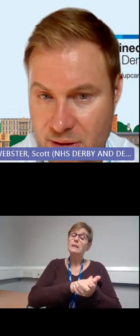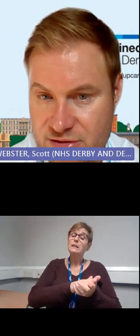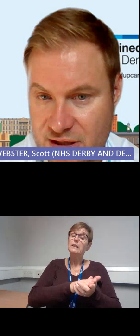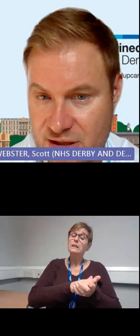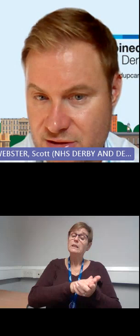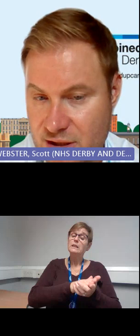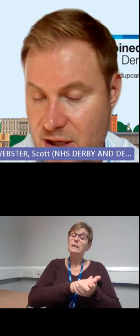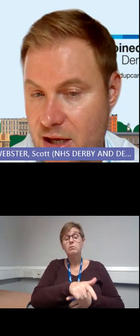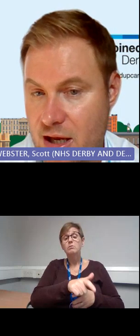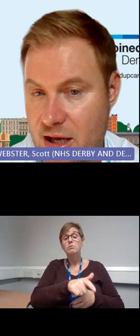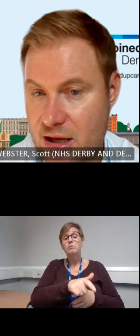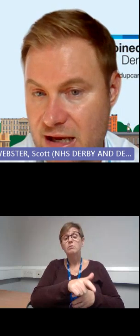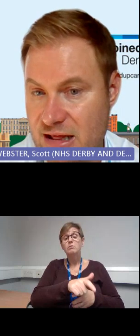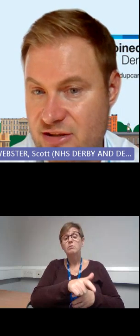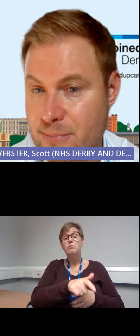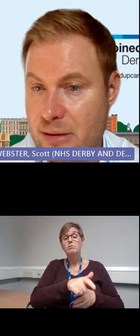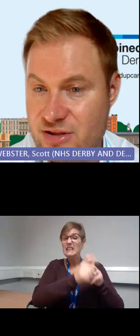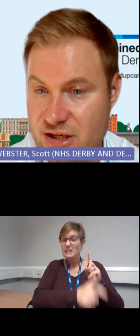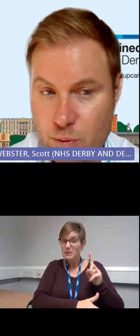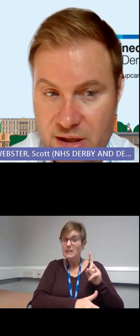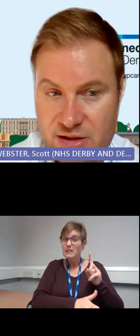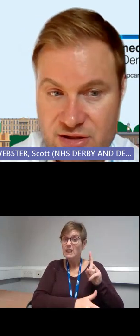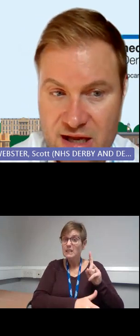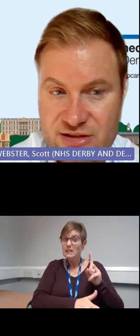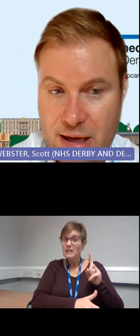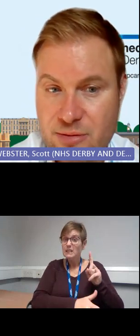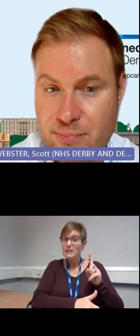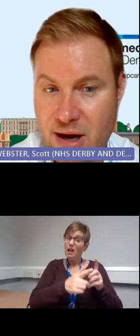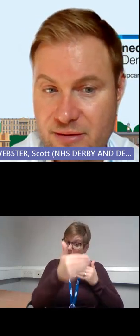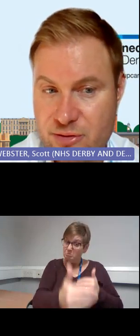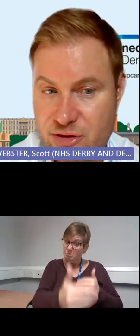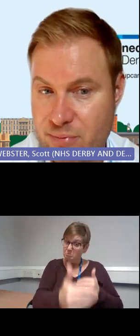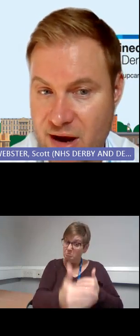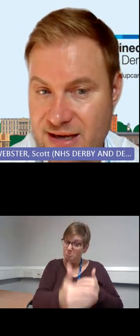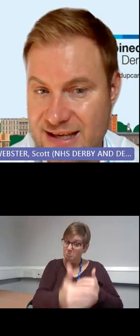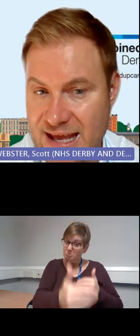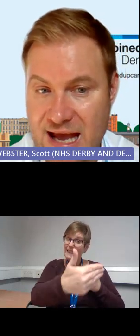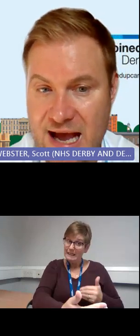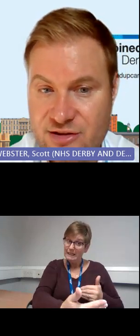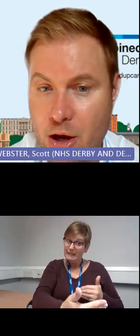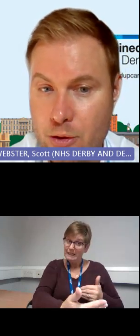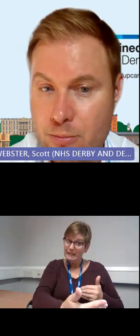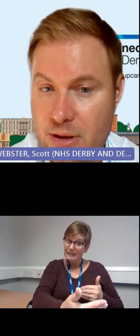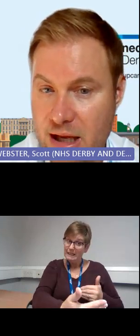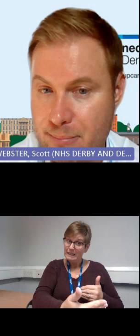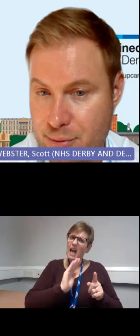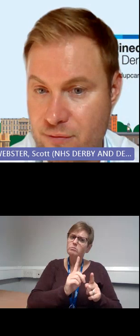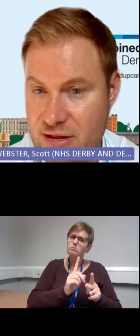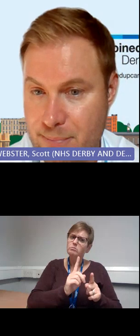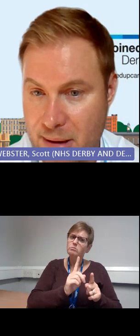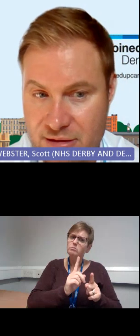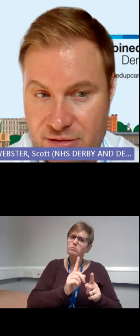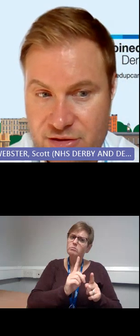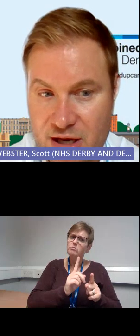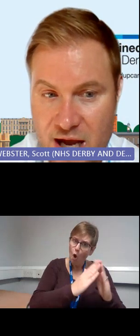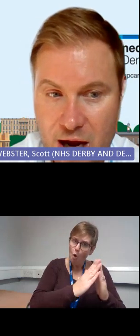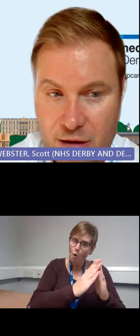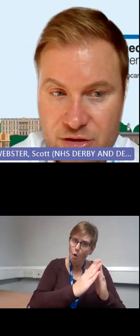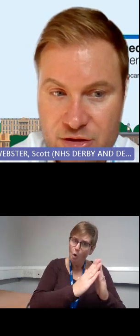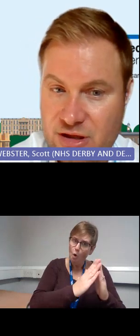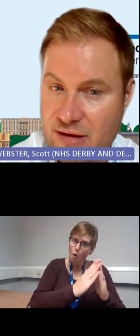moderate disabilities. It lasts about 6 weeks, and it's aimed to provide care at home, improve